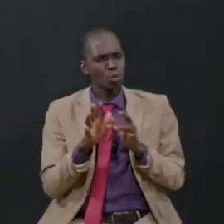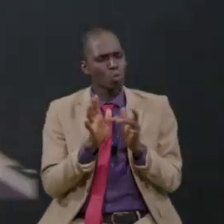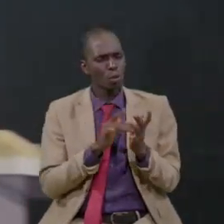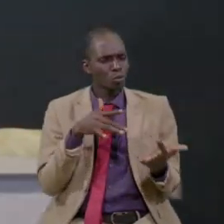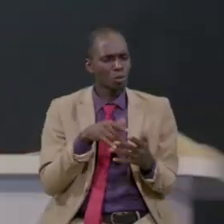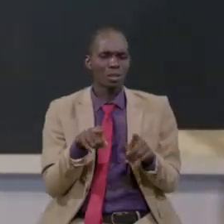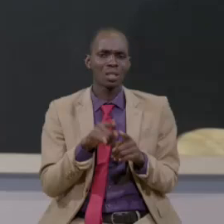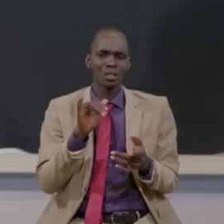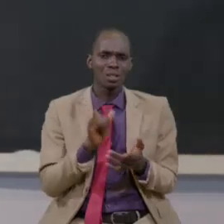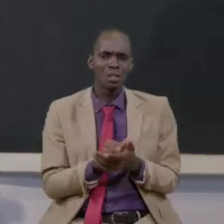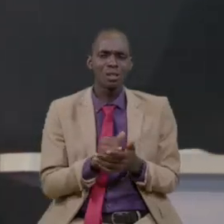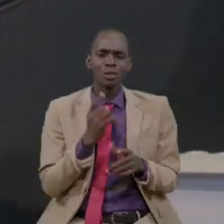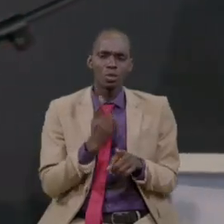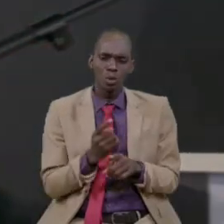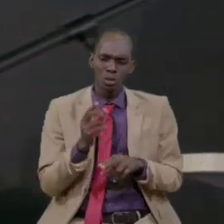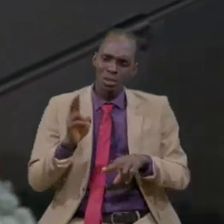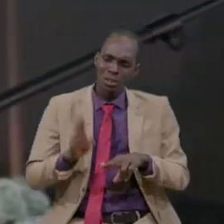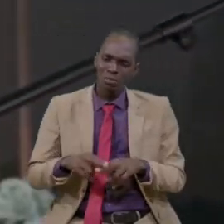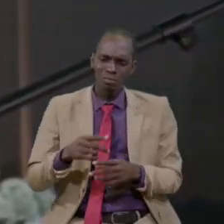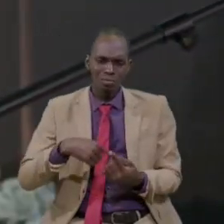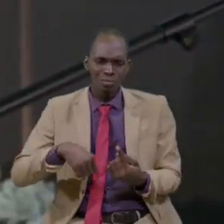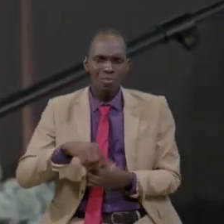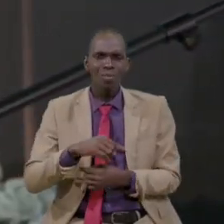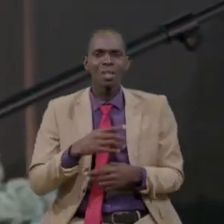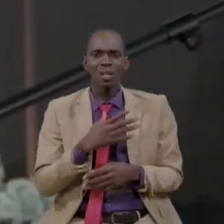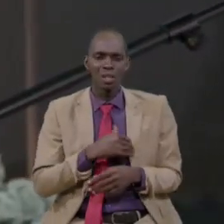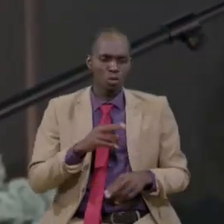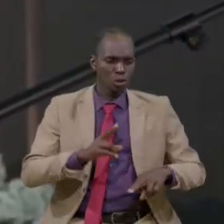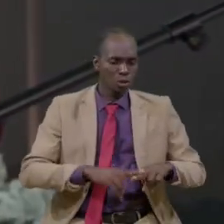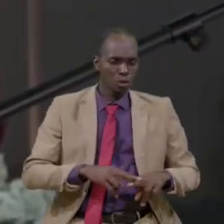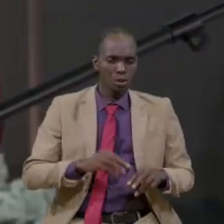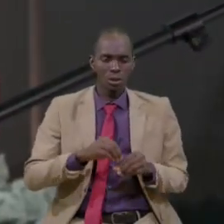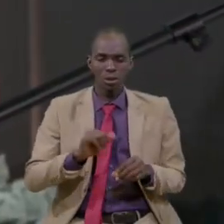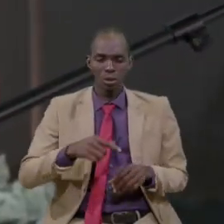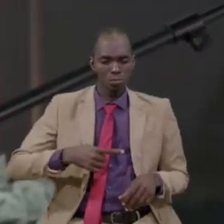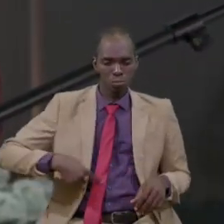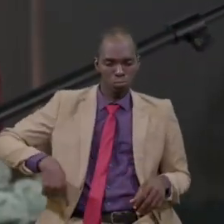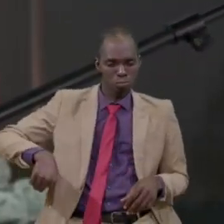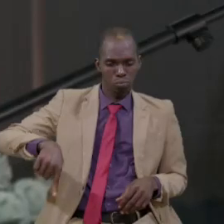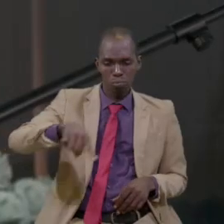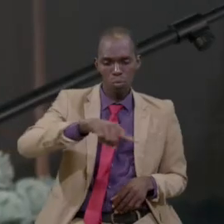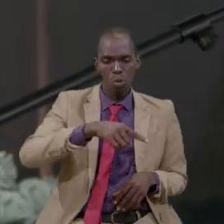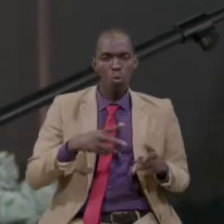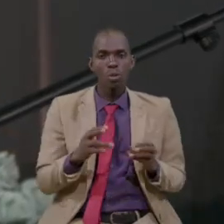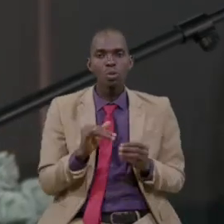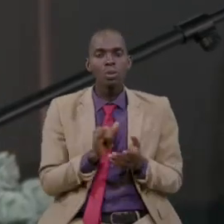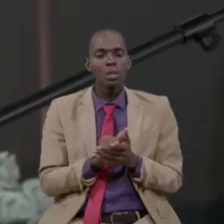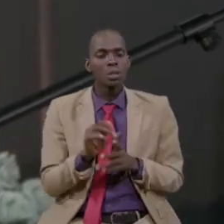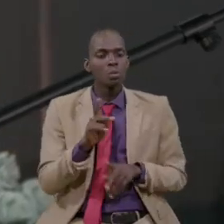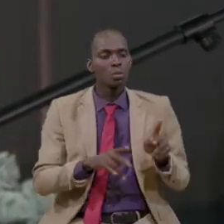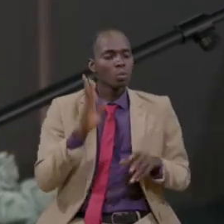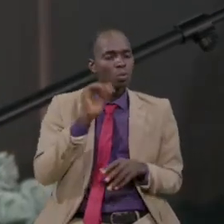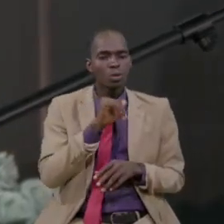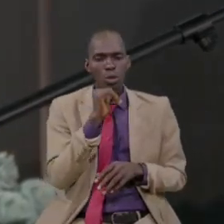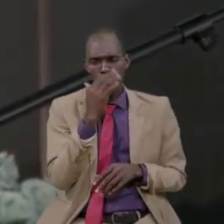sit around and then you sit in the circle too, so that they don't know who is teaching, who is not